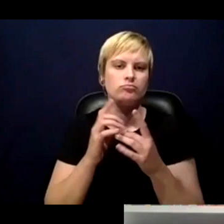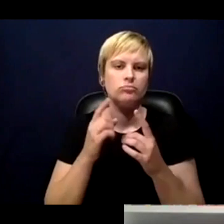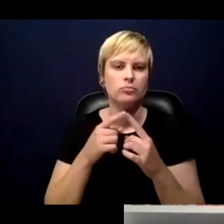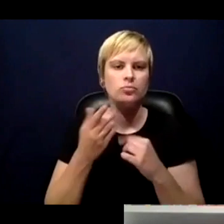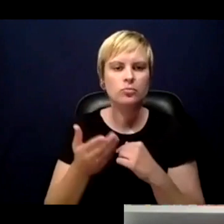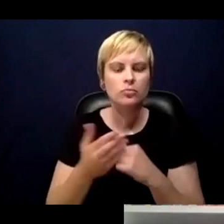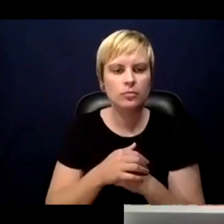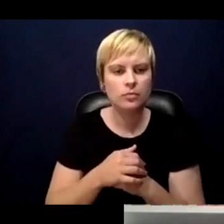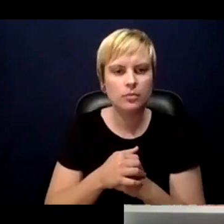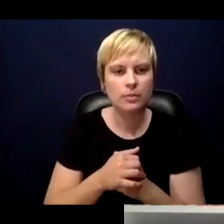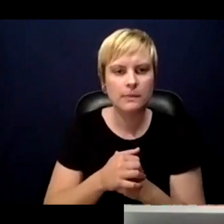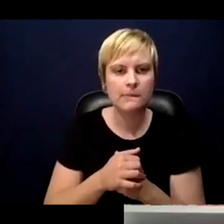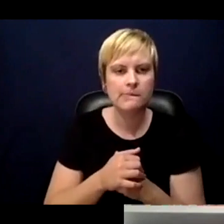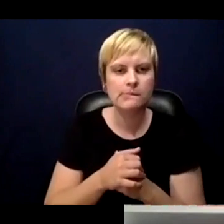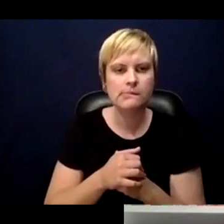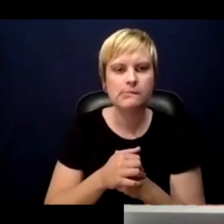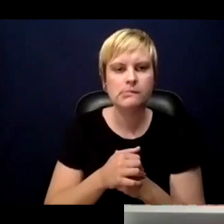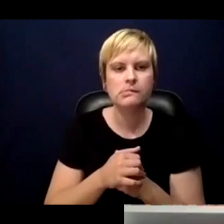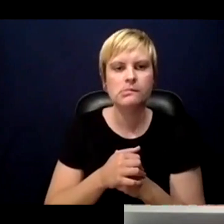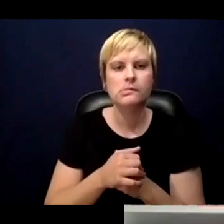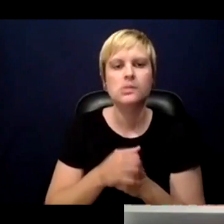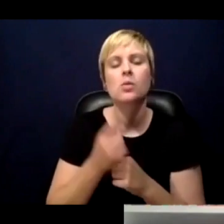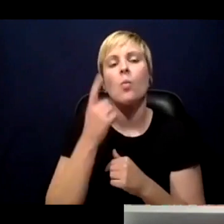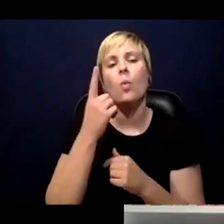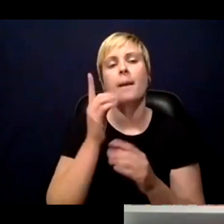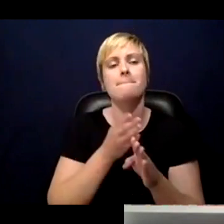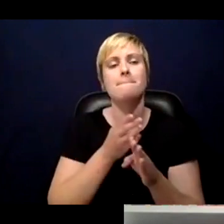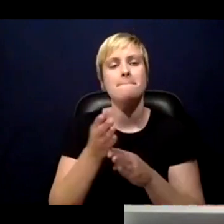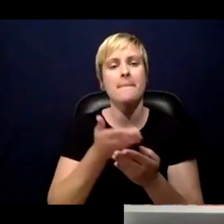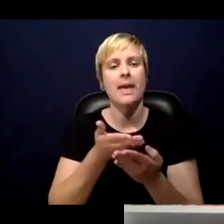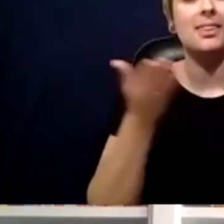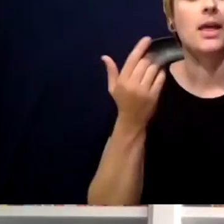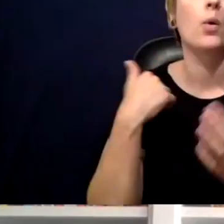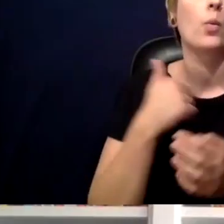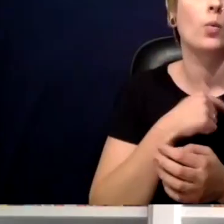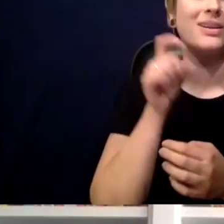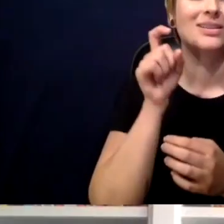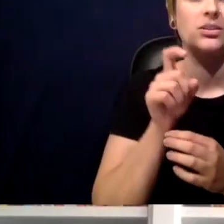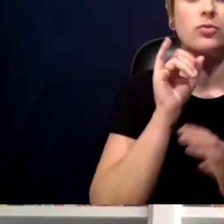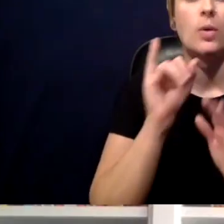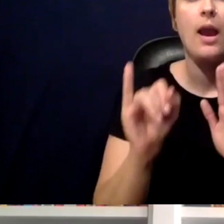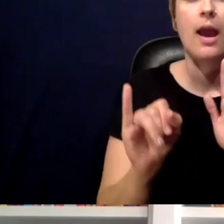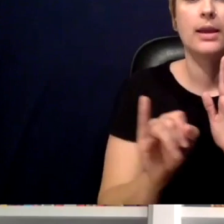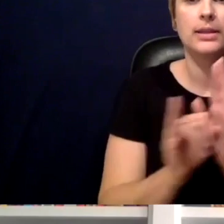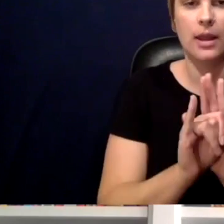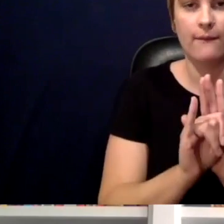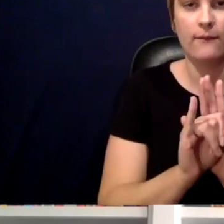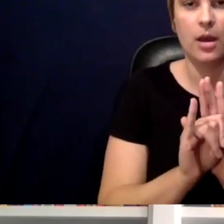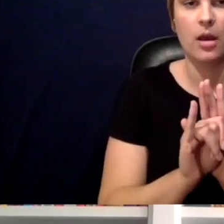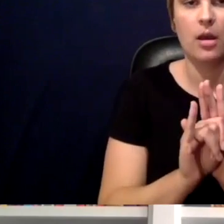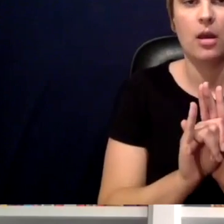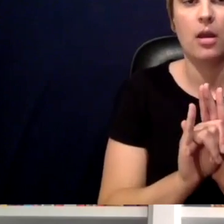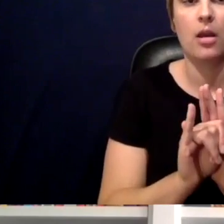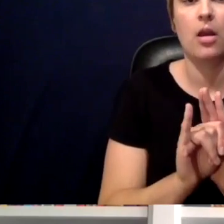So one of the main things is that we need to identify ourselves.